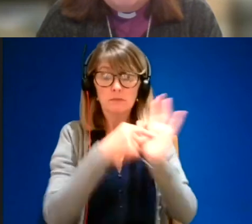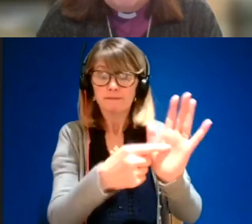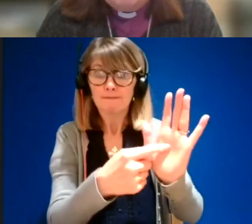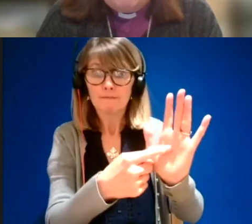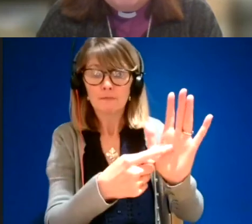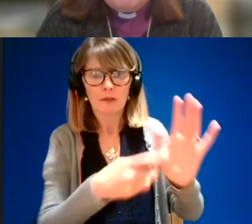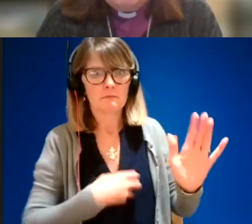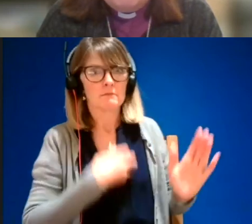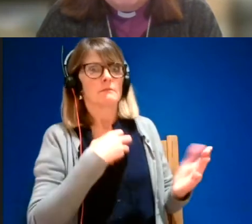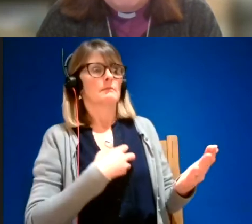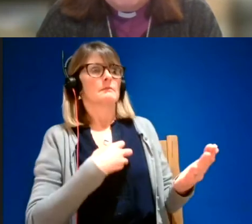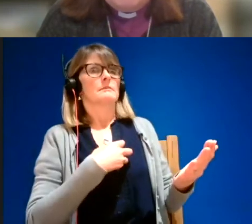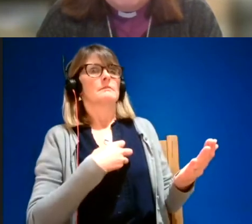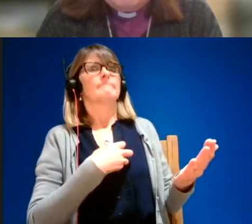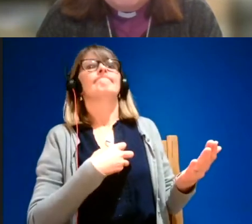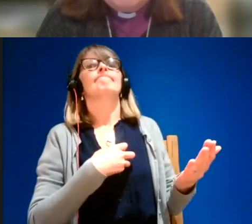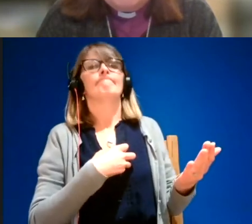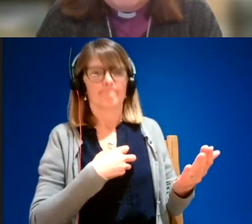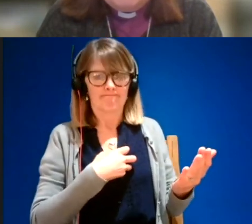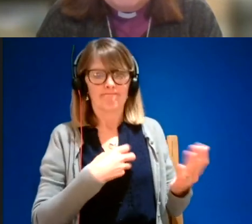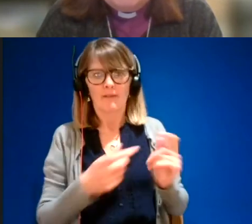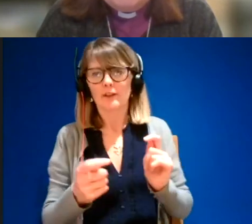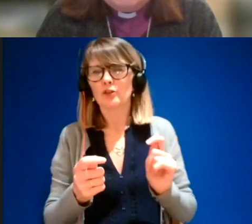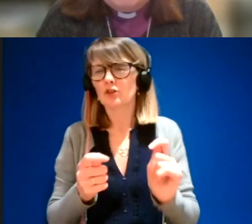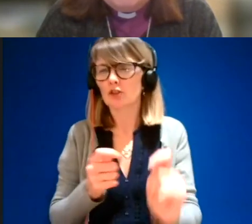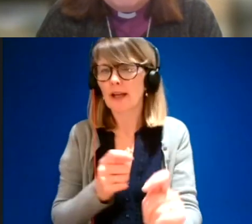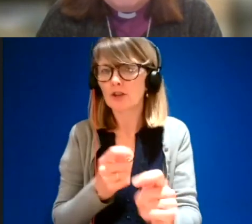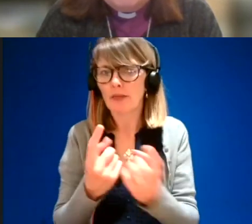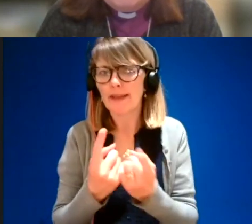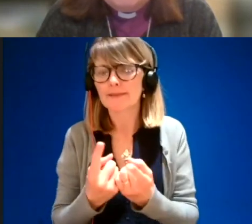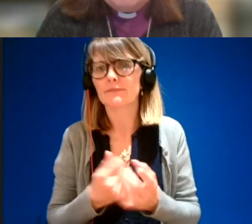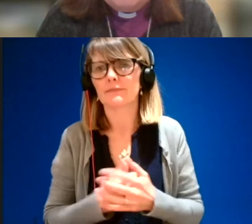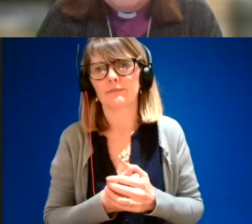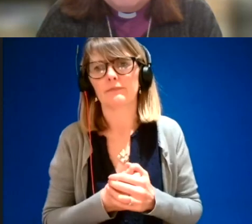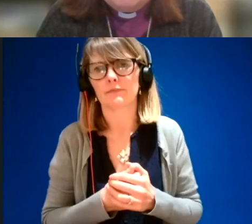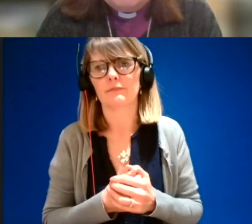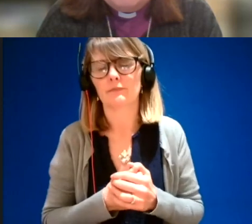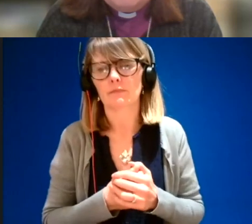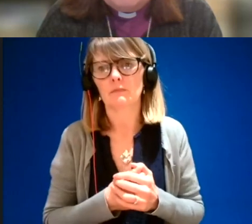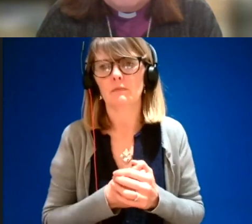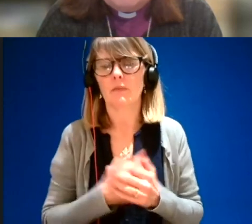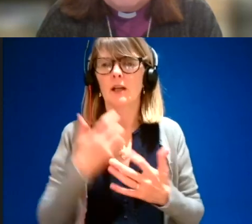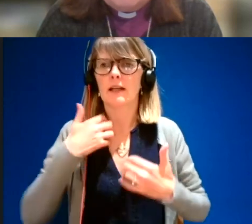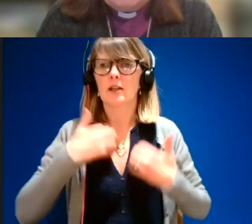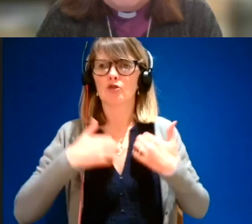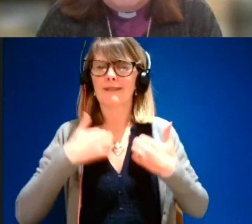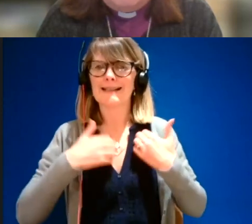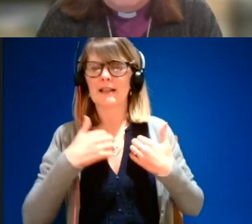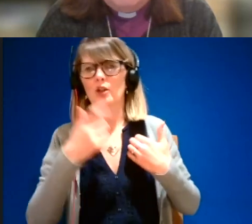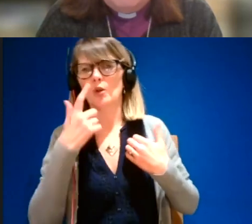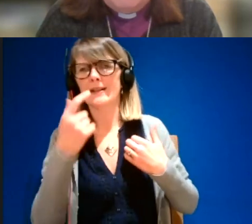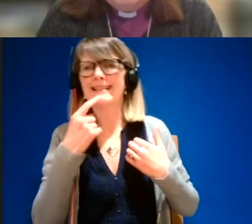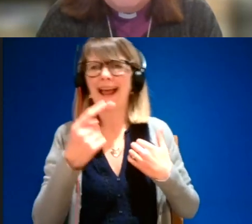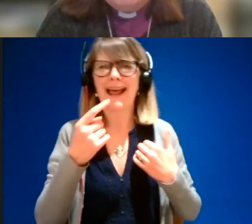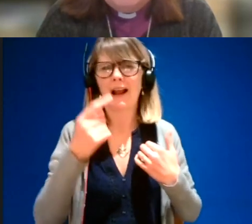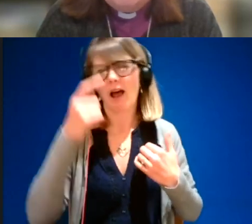know, and that began to change the narrative. And I think it's really interesting. You can say anecdotally ... and people